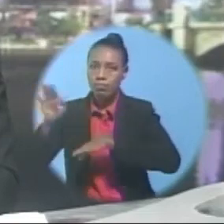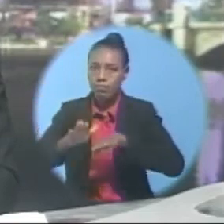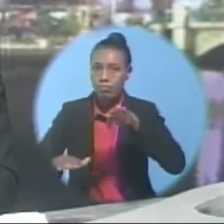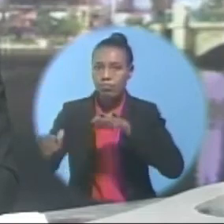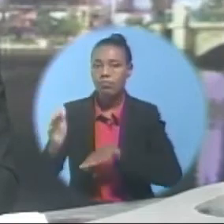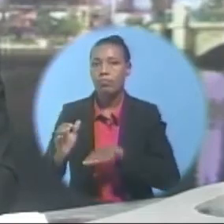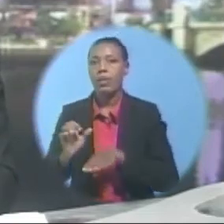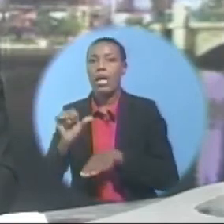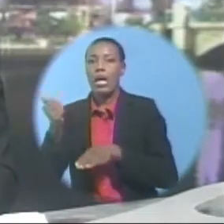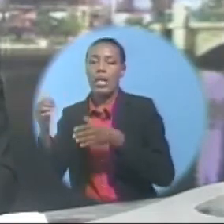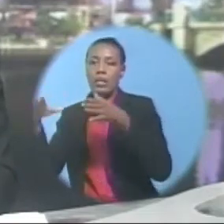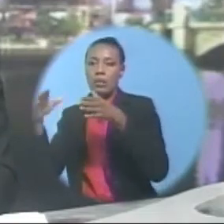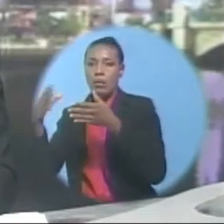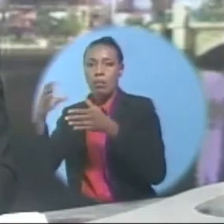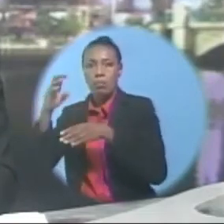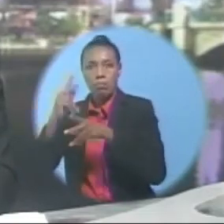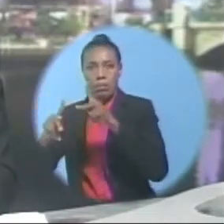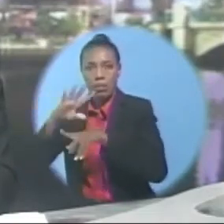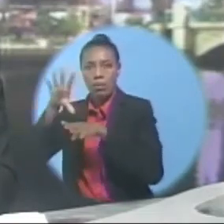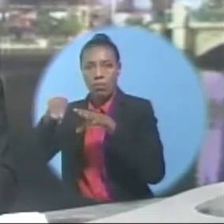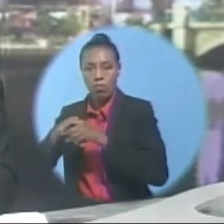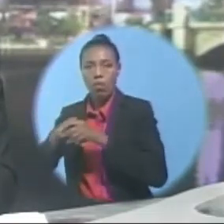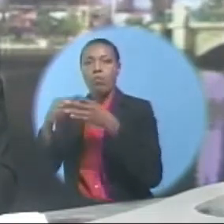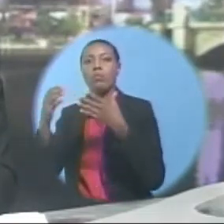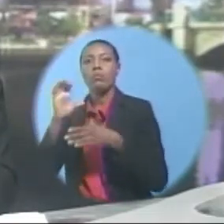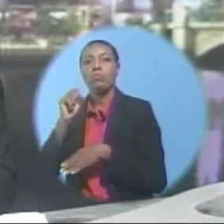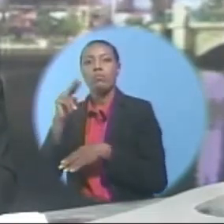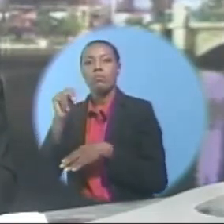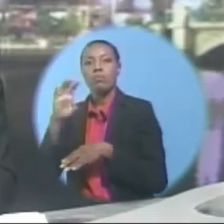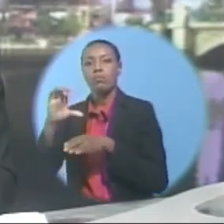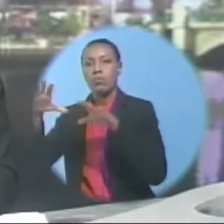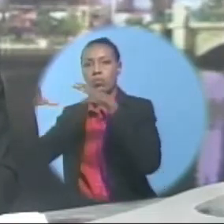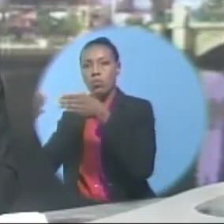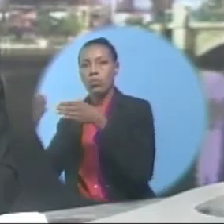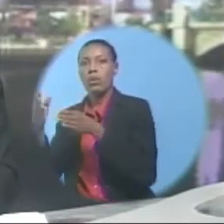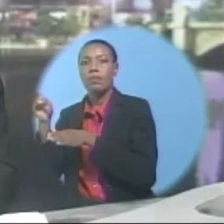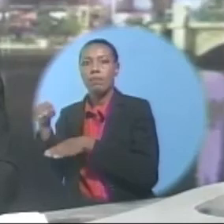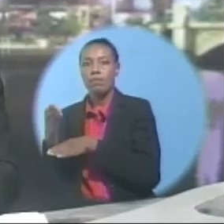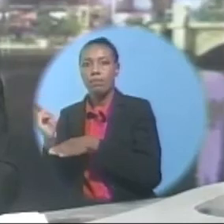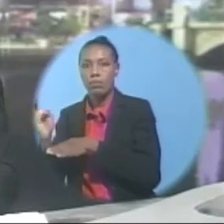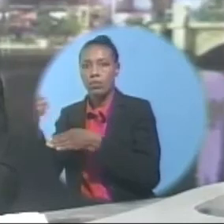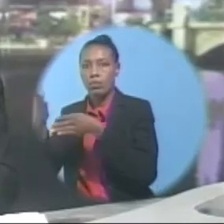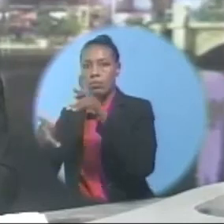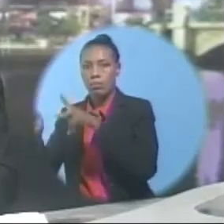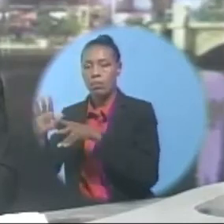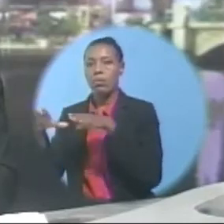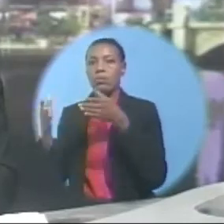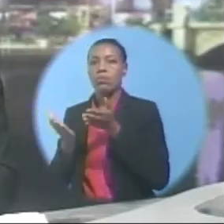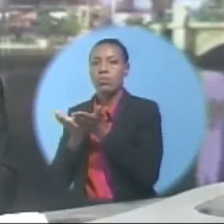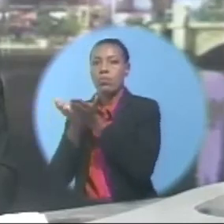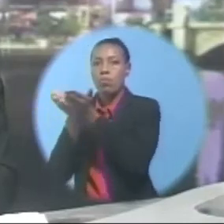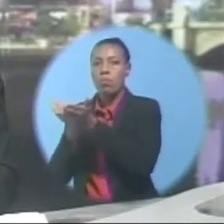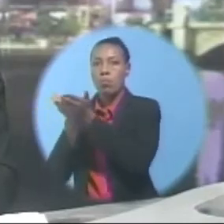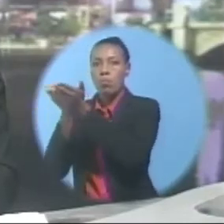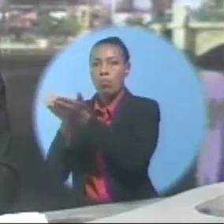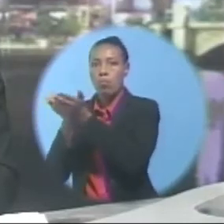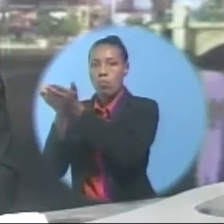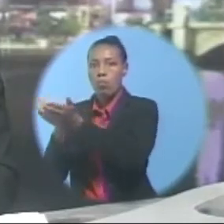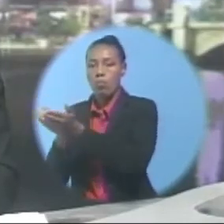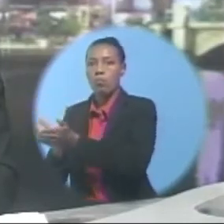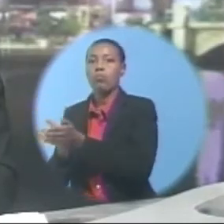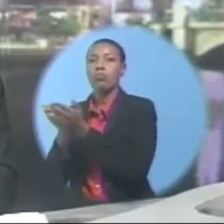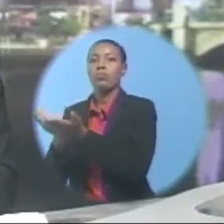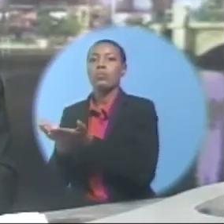Other members of the Minority Council and members of the Tobago Fisherfolk Association will accompany them on sailboats. Duke